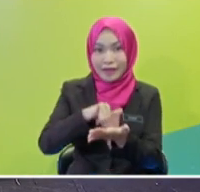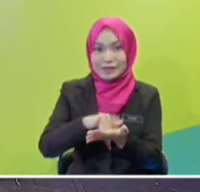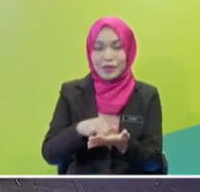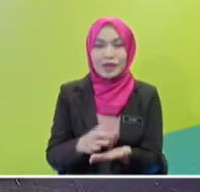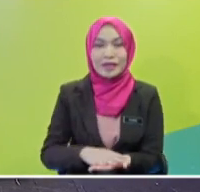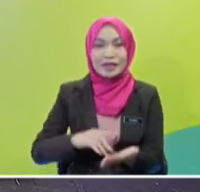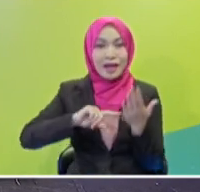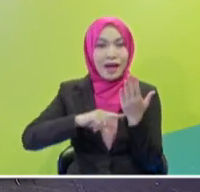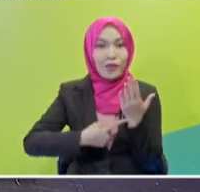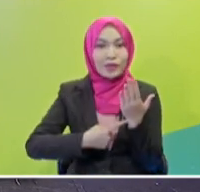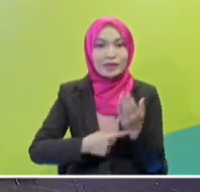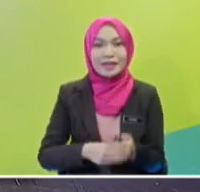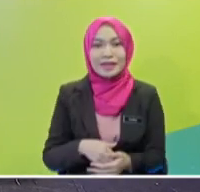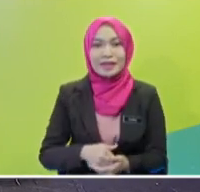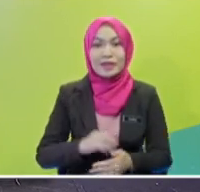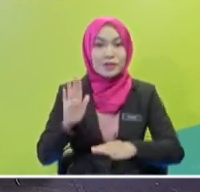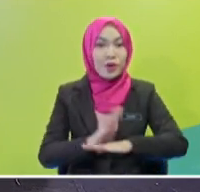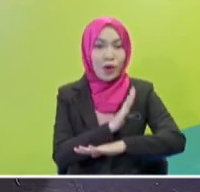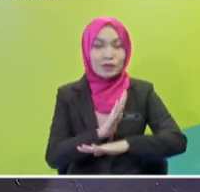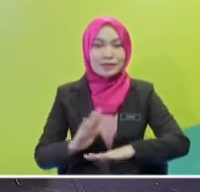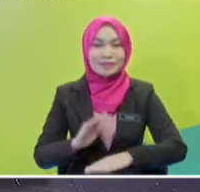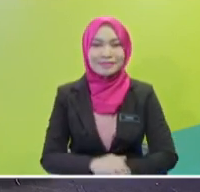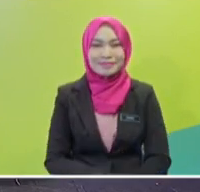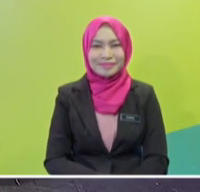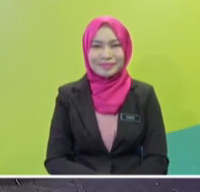with this song. All right.